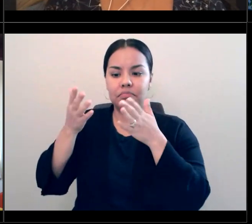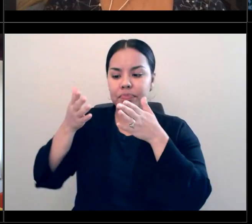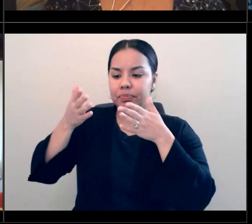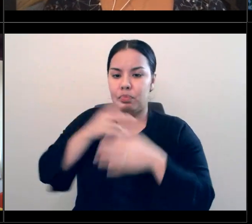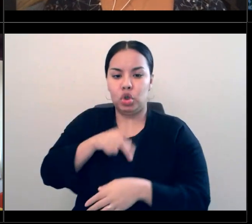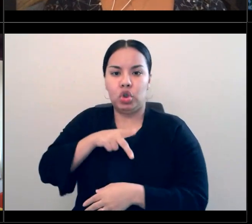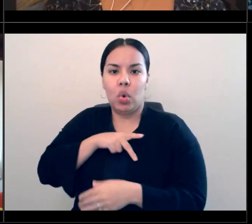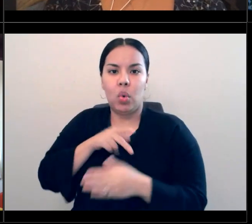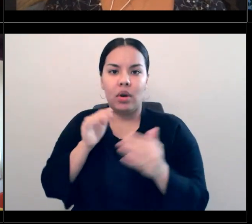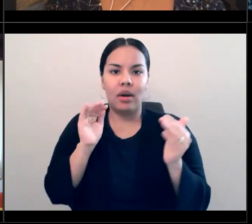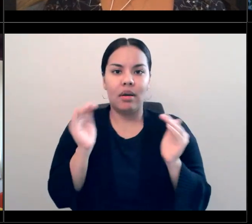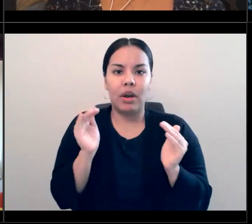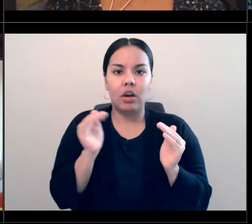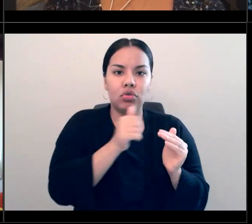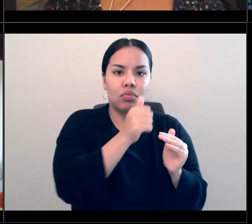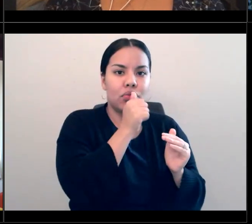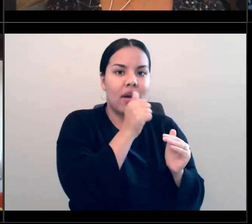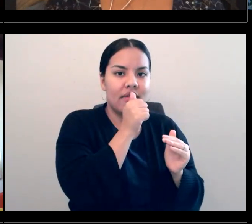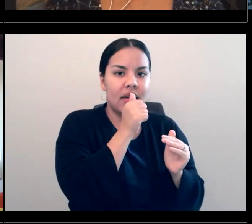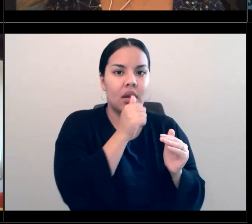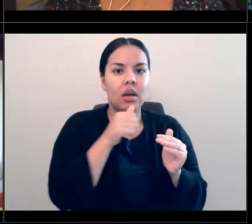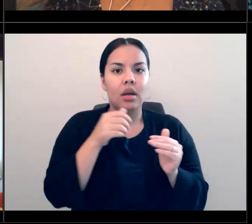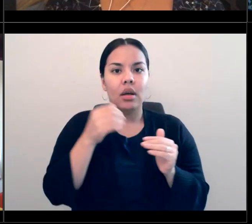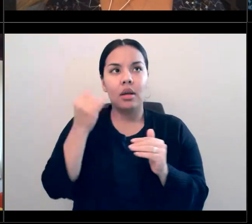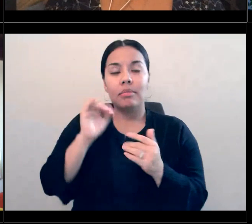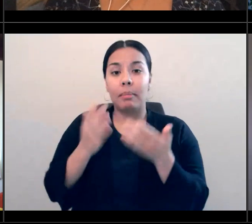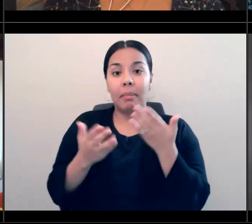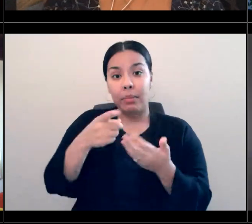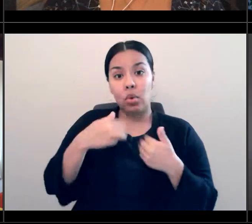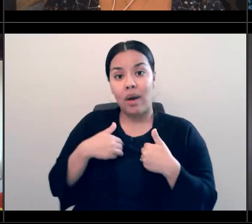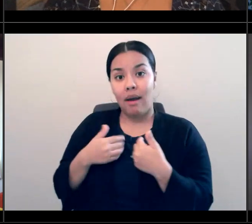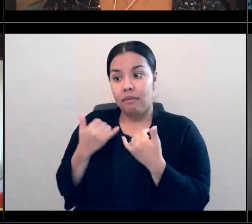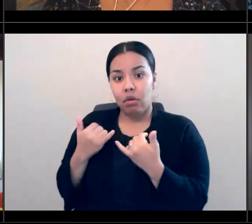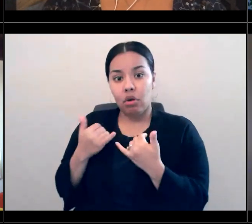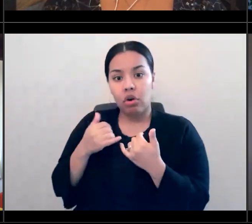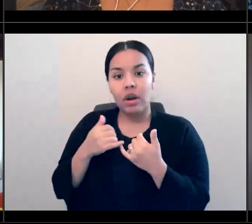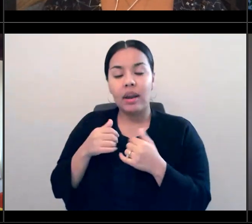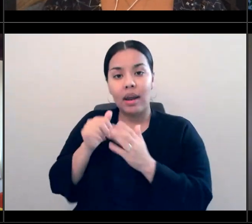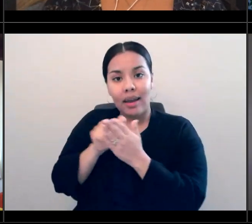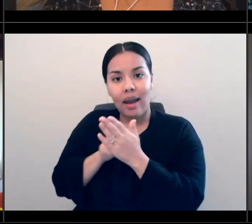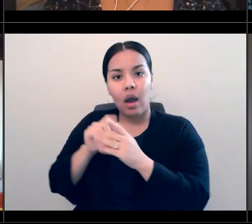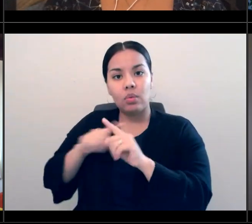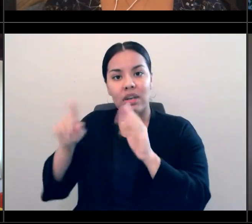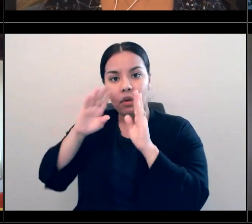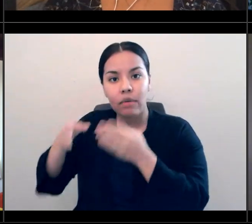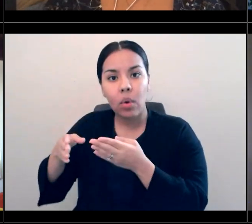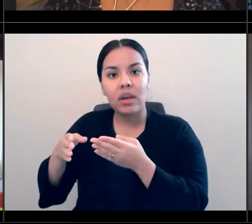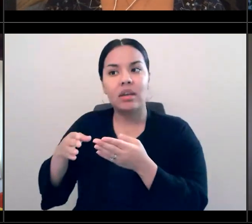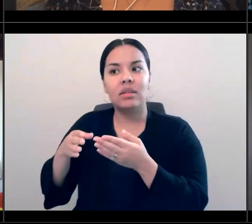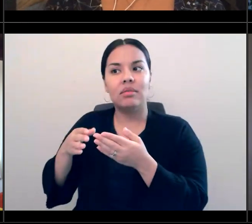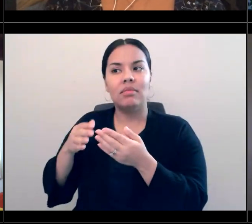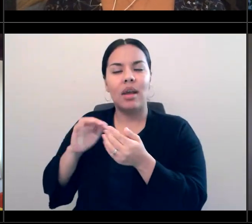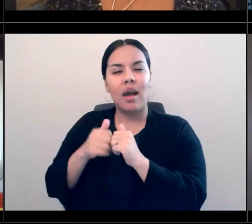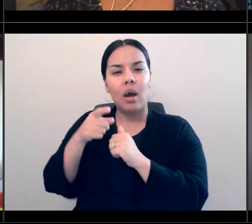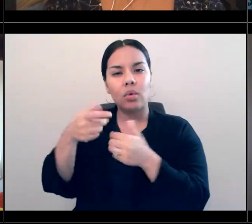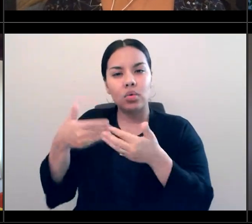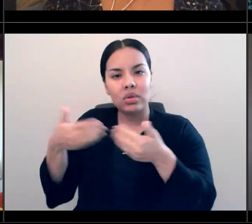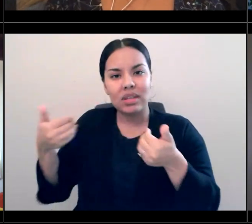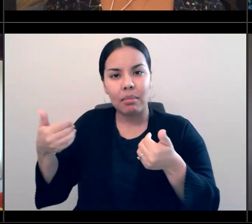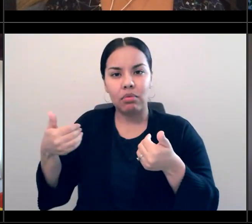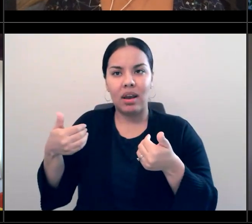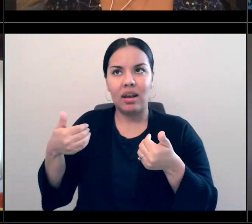you know, you might have an existing Twitter account that has a different focus. how do you separate the personal and the